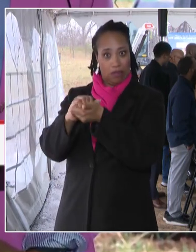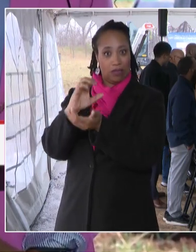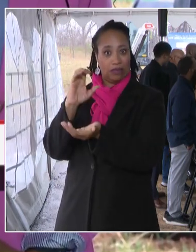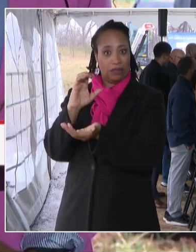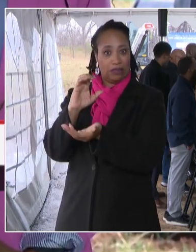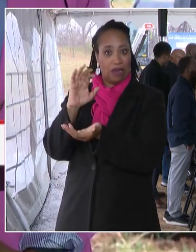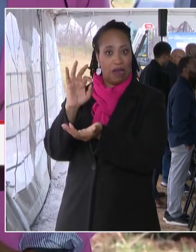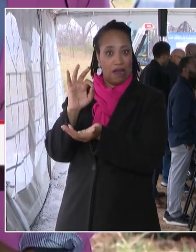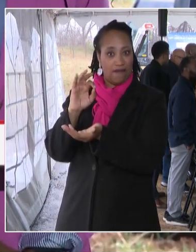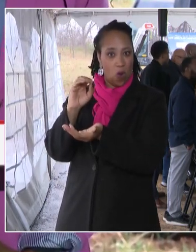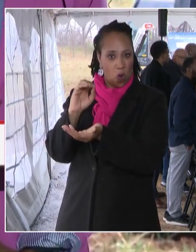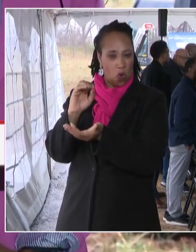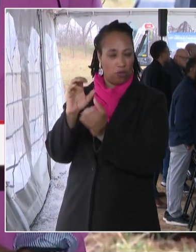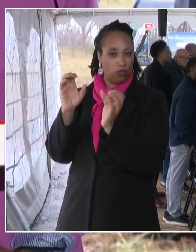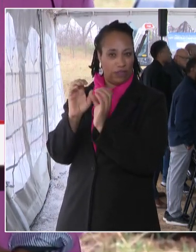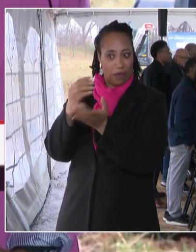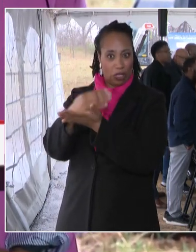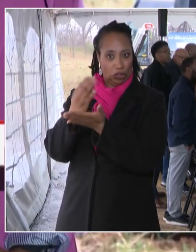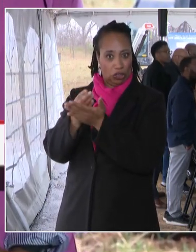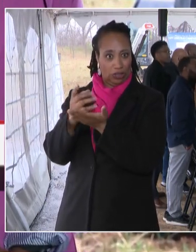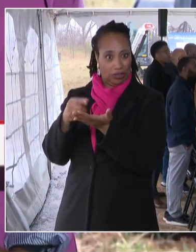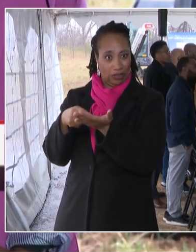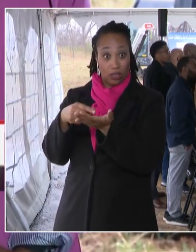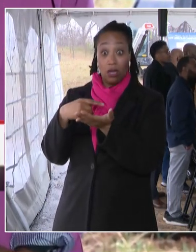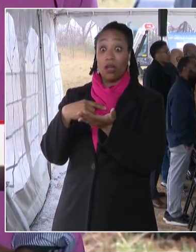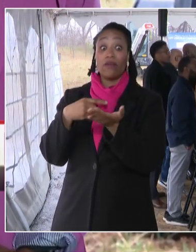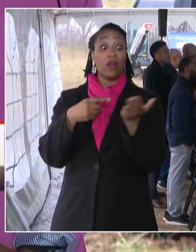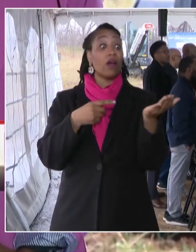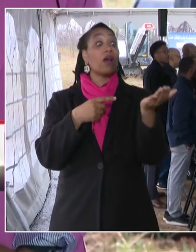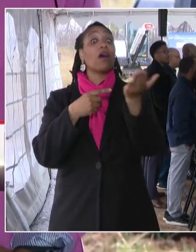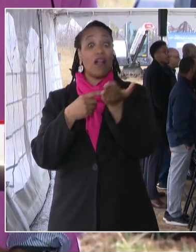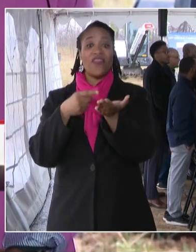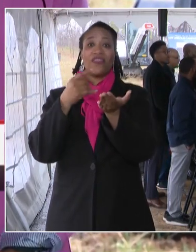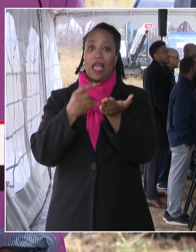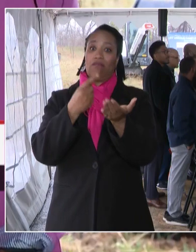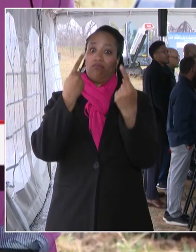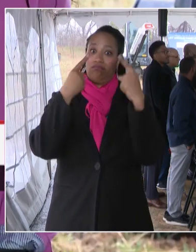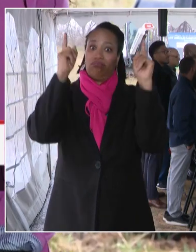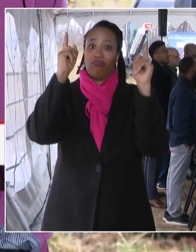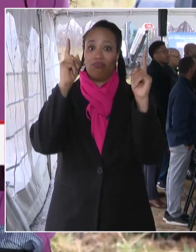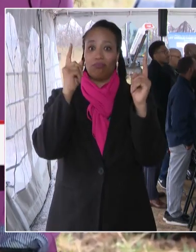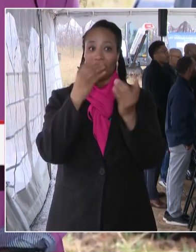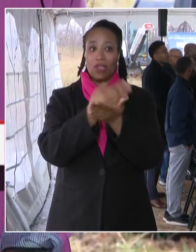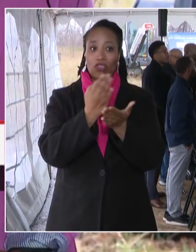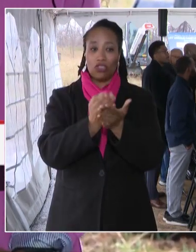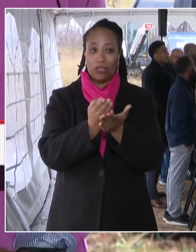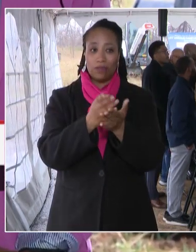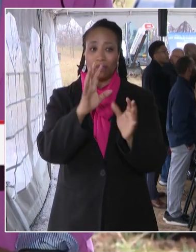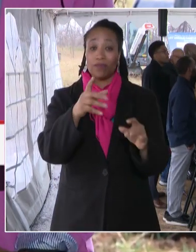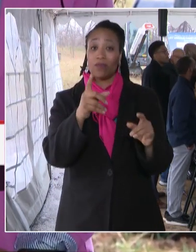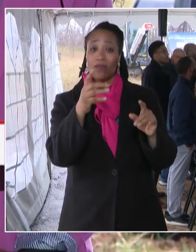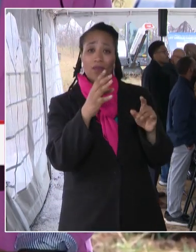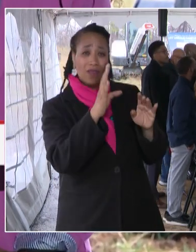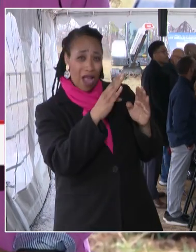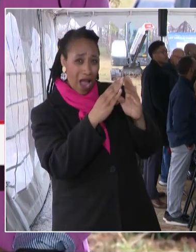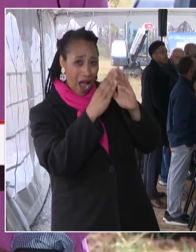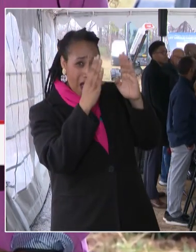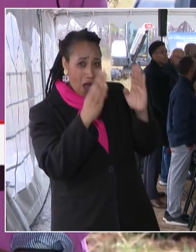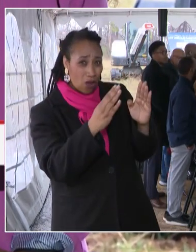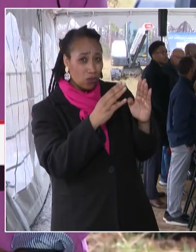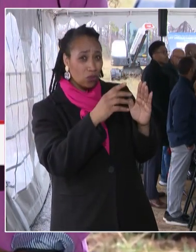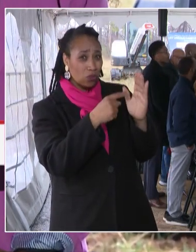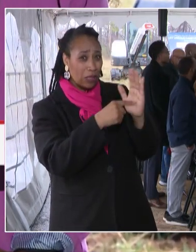announced. Okay, got it. So if they haven't agreed to take it up for a vote, would you not be able to announce